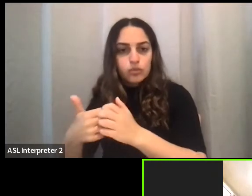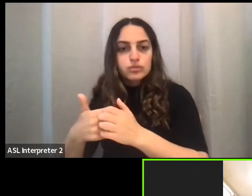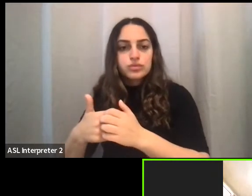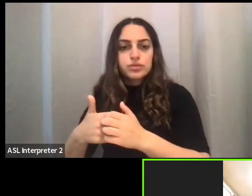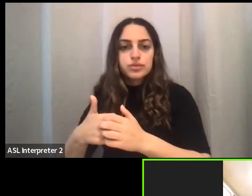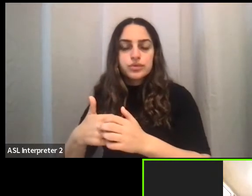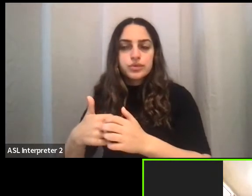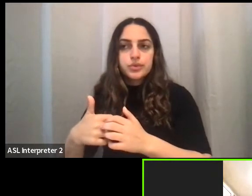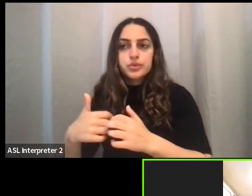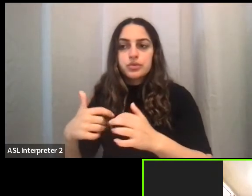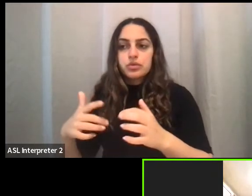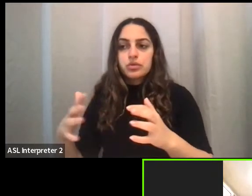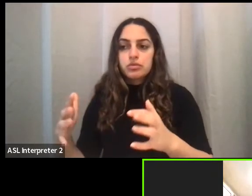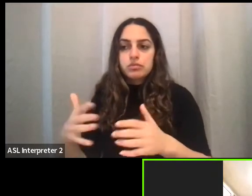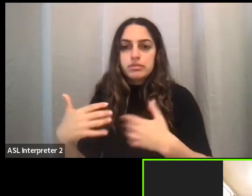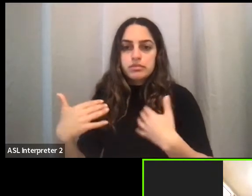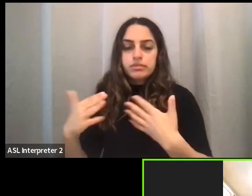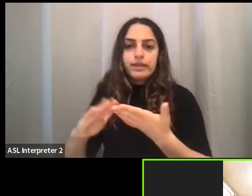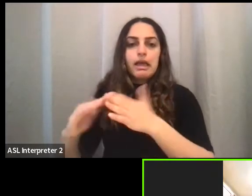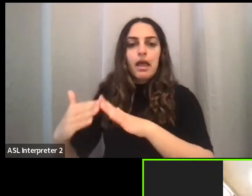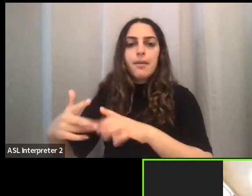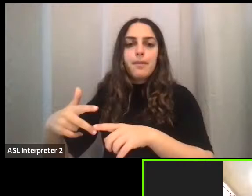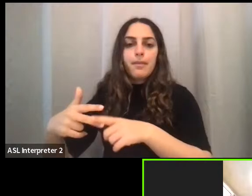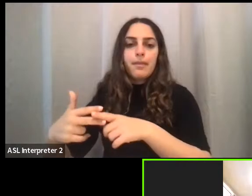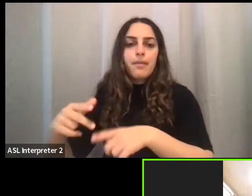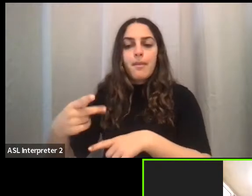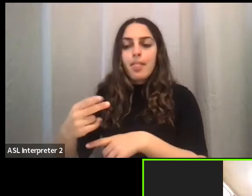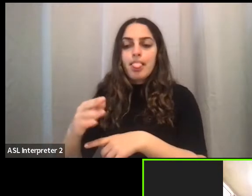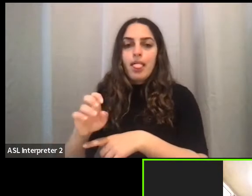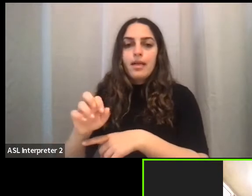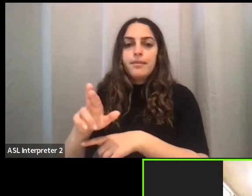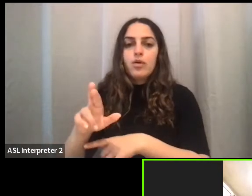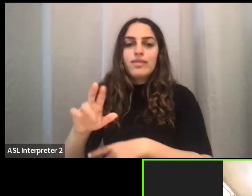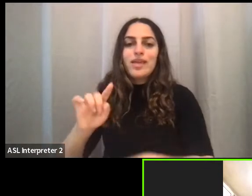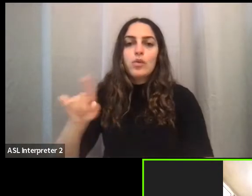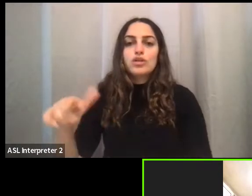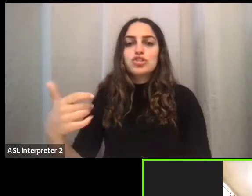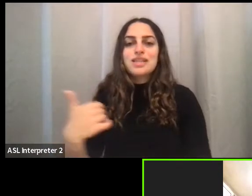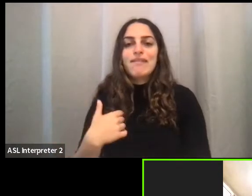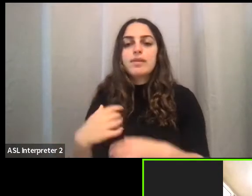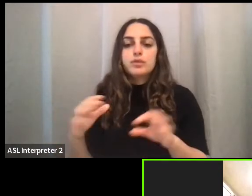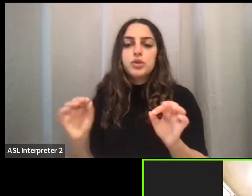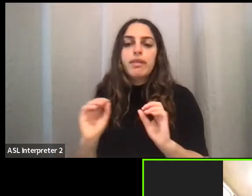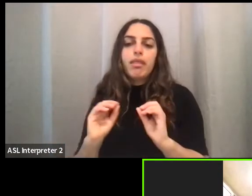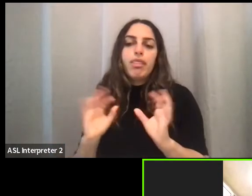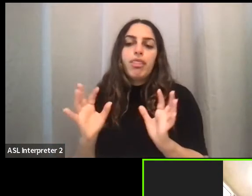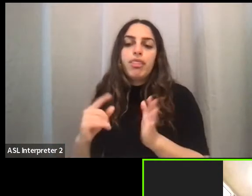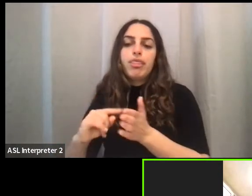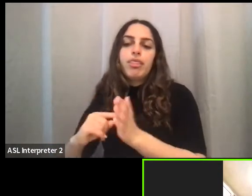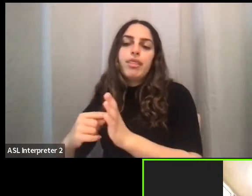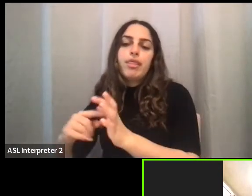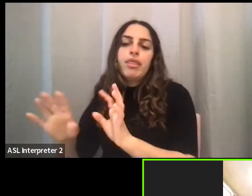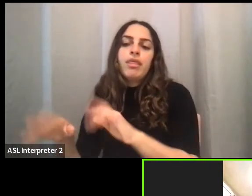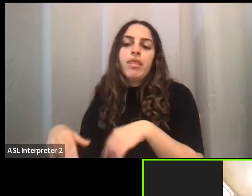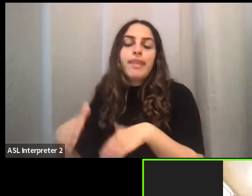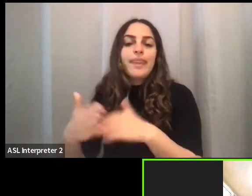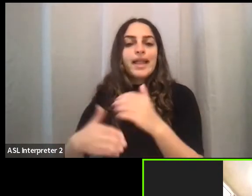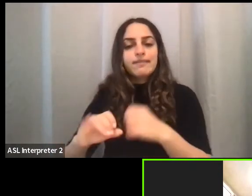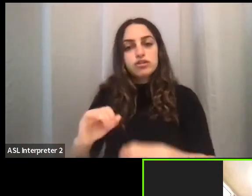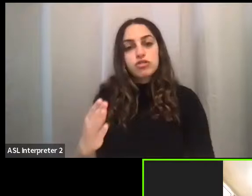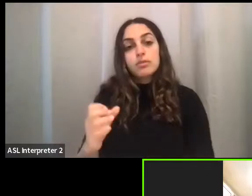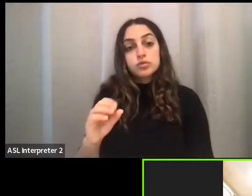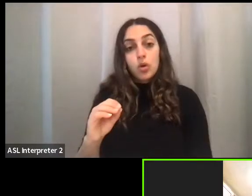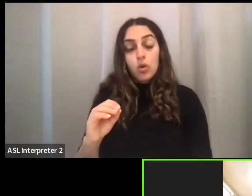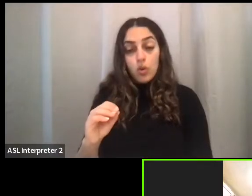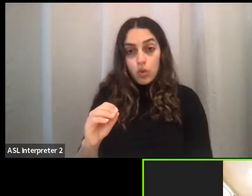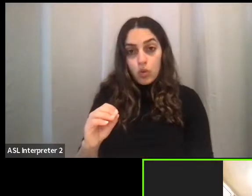to be plumbers they'll have them just putting those screws in on the toilet fixtures at the end of the job so retaining that retention is a bit